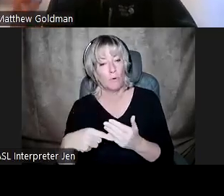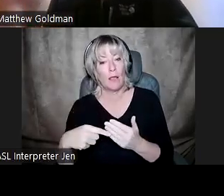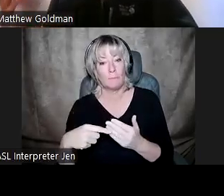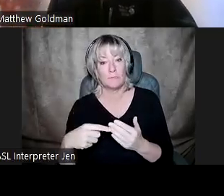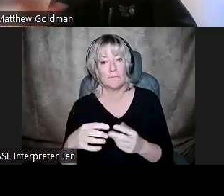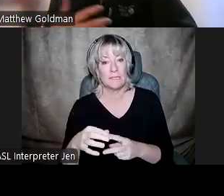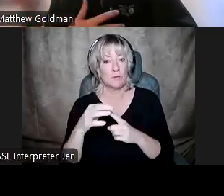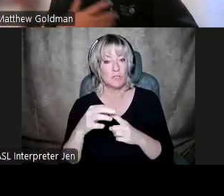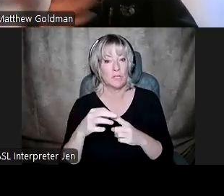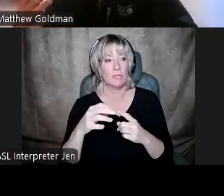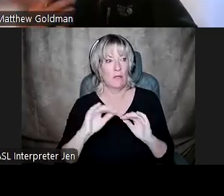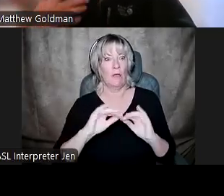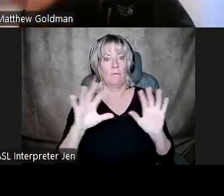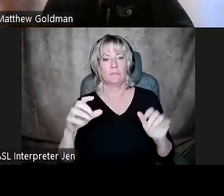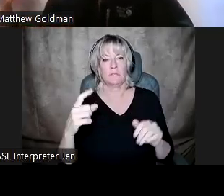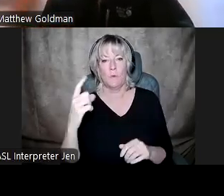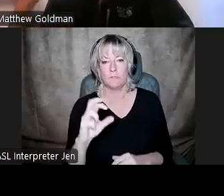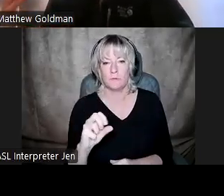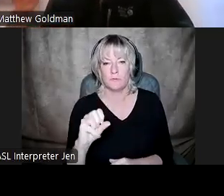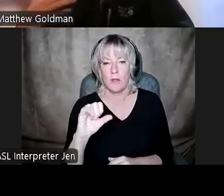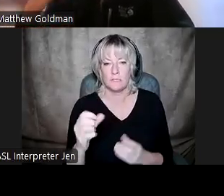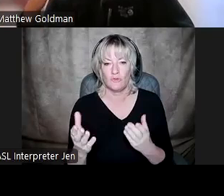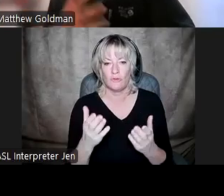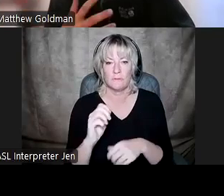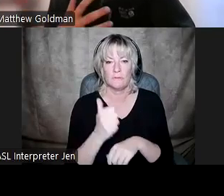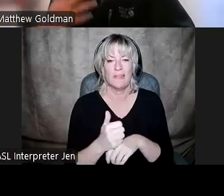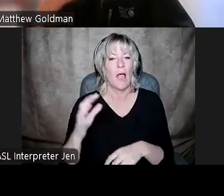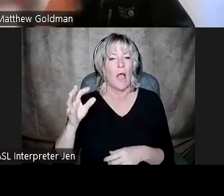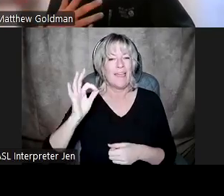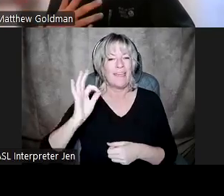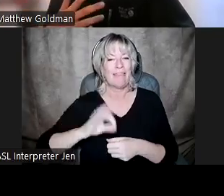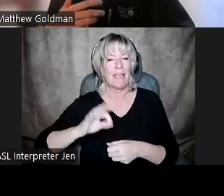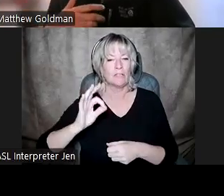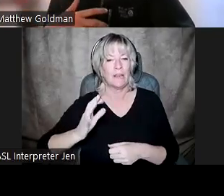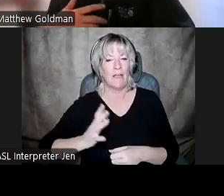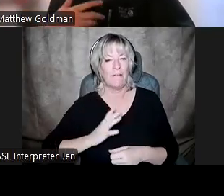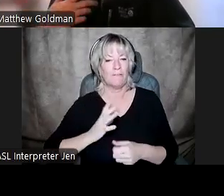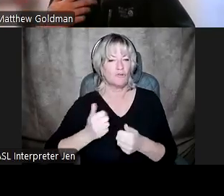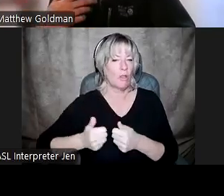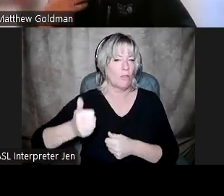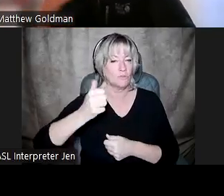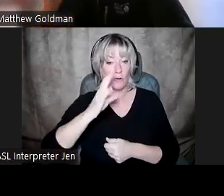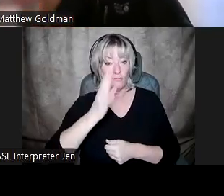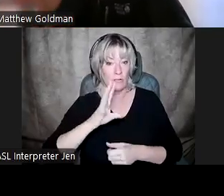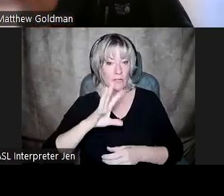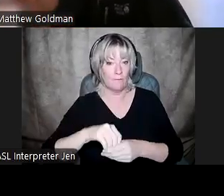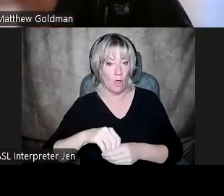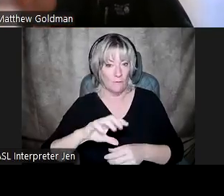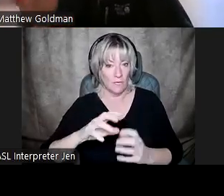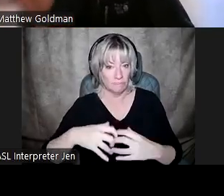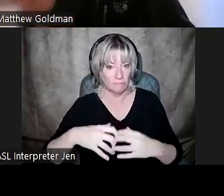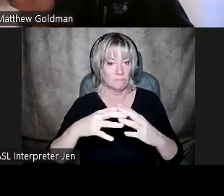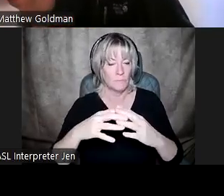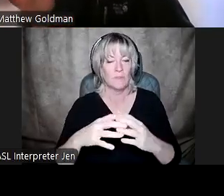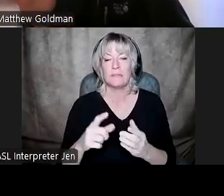ones like crisis service implementation, which often elected officials are directly involved in making these things happen, there can be a nervousness